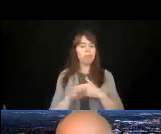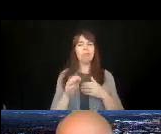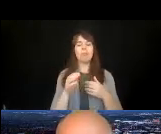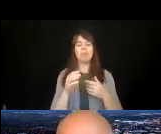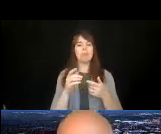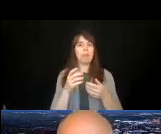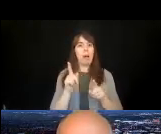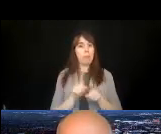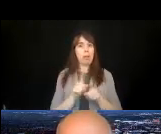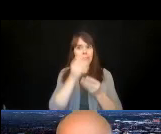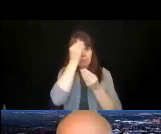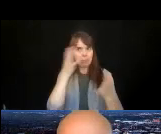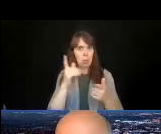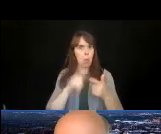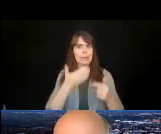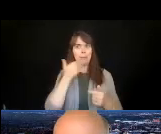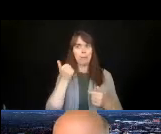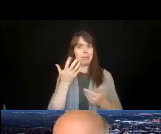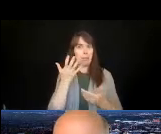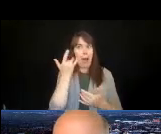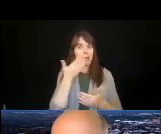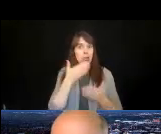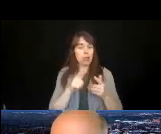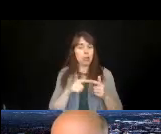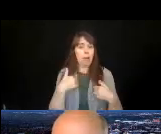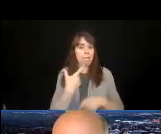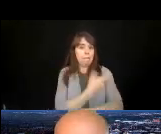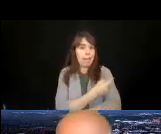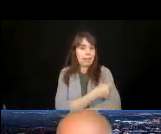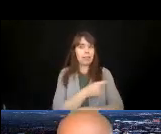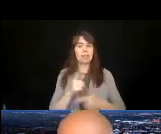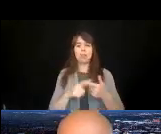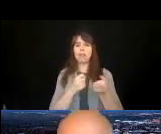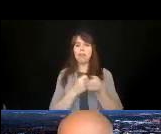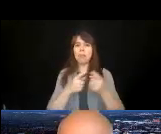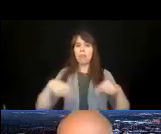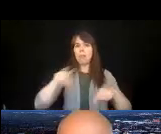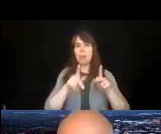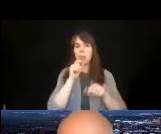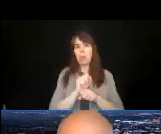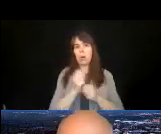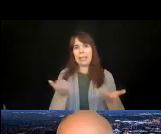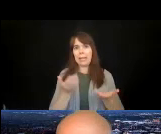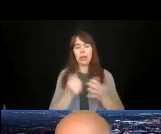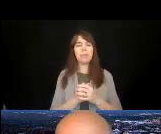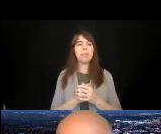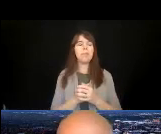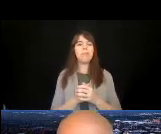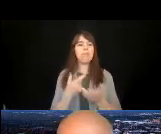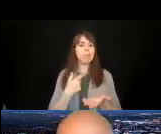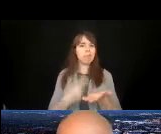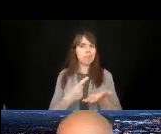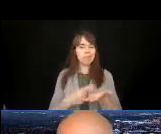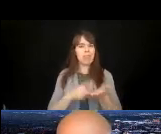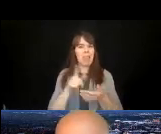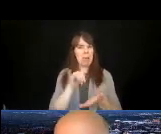the benefits of the vaccine, and to support all of our colleagues across the organization in discussions about